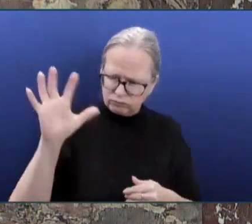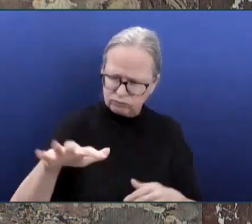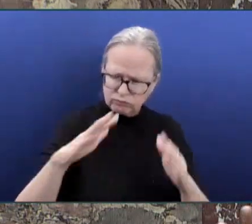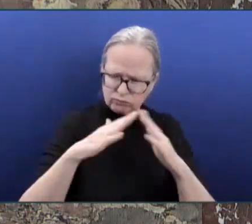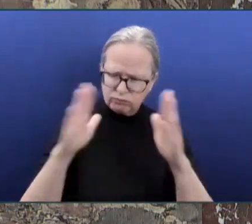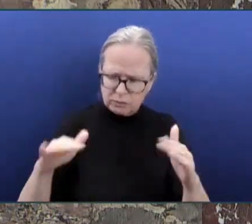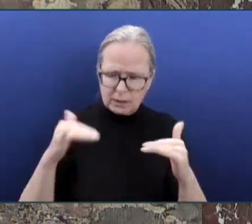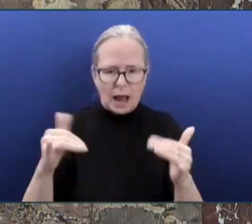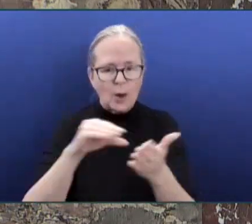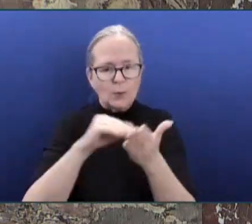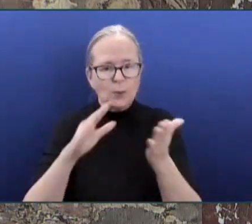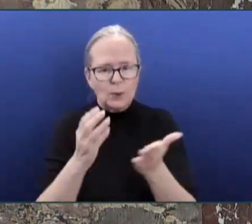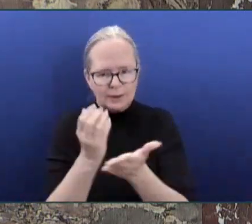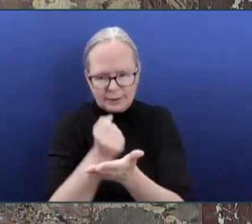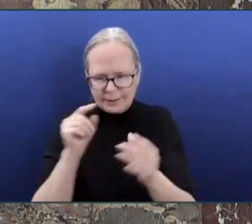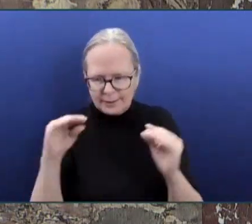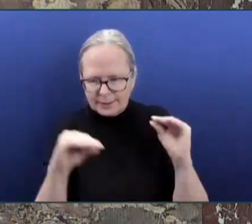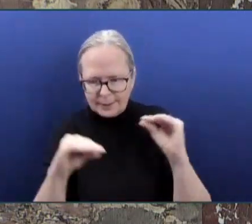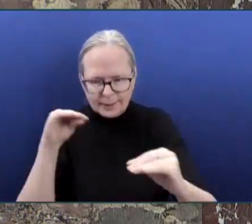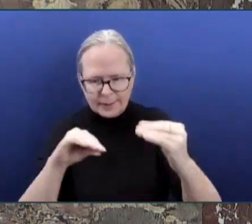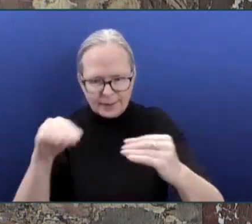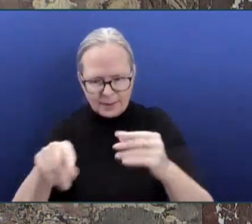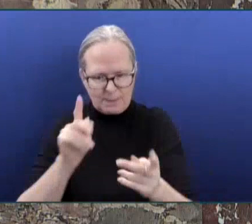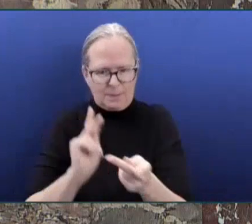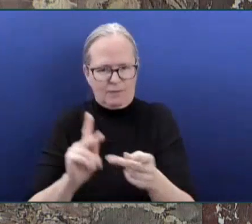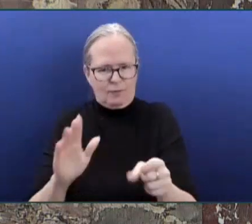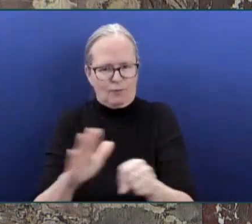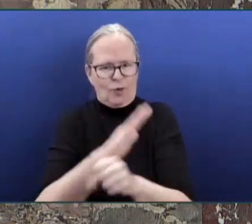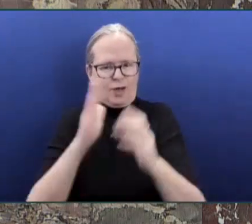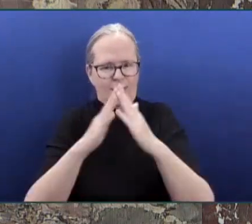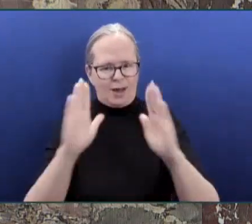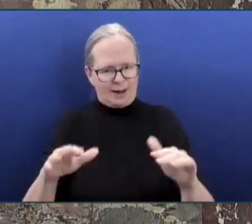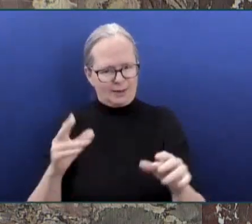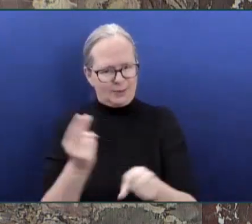when I look at what they did, I know that we've got a lot more work to